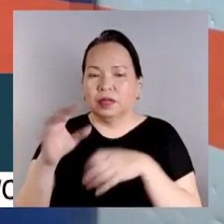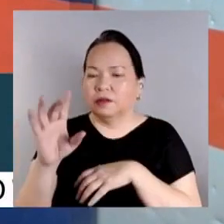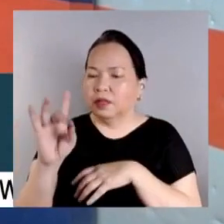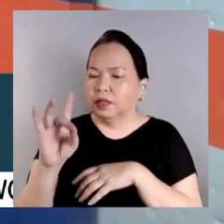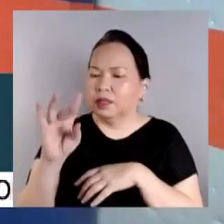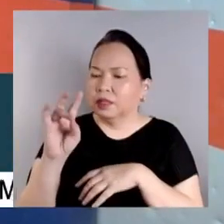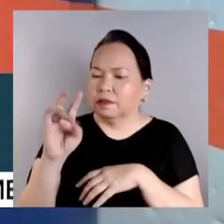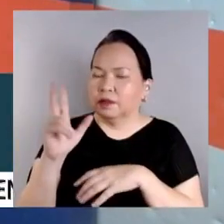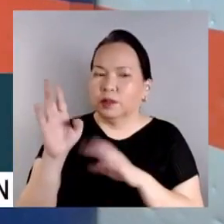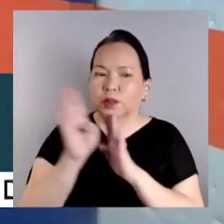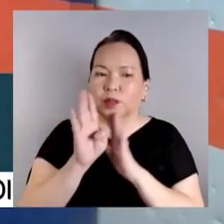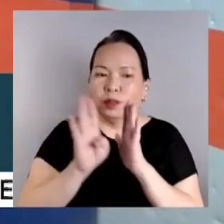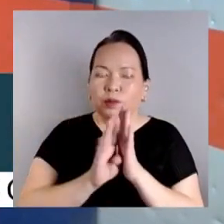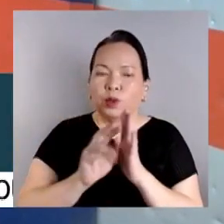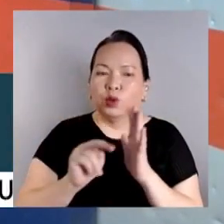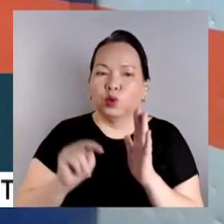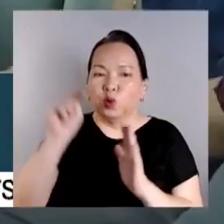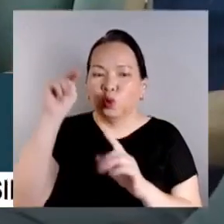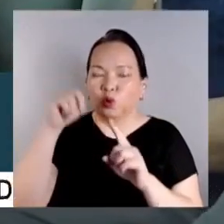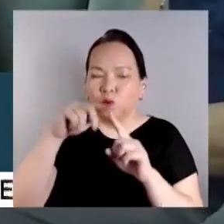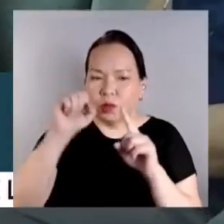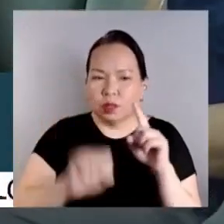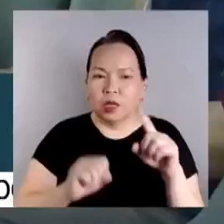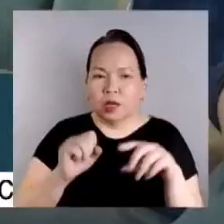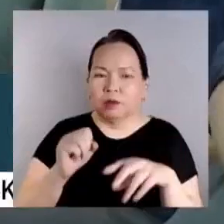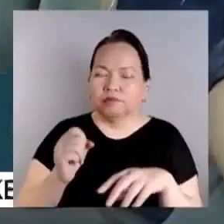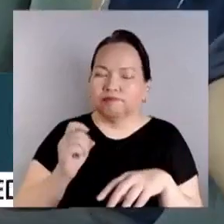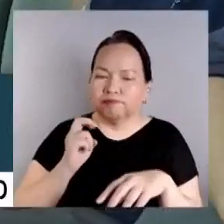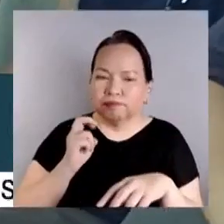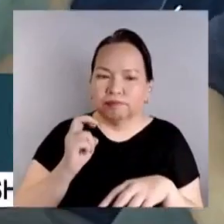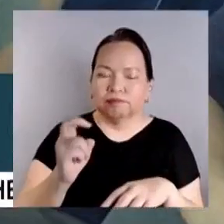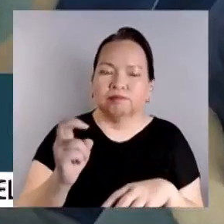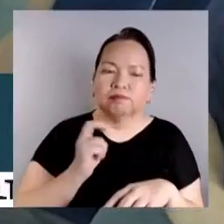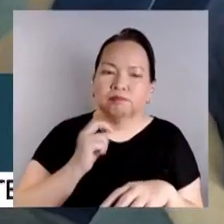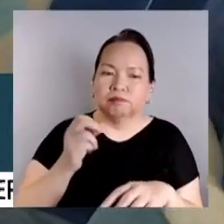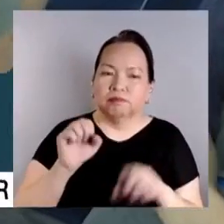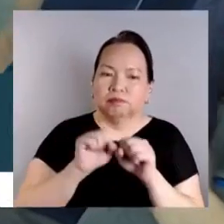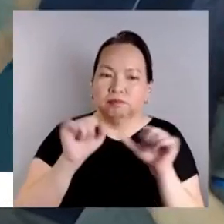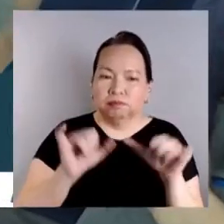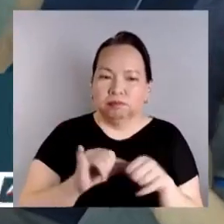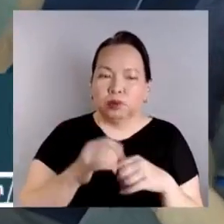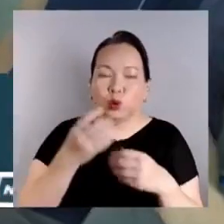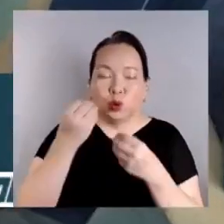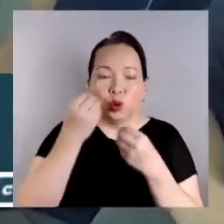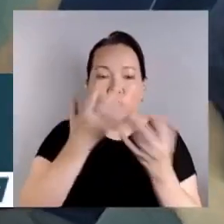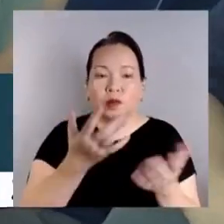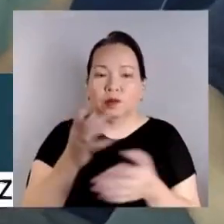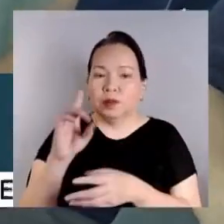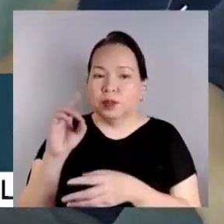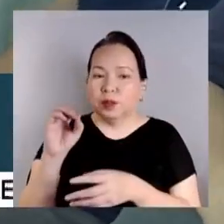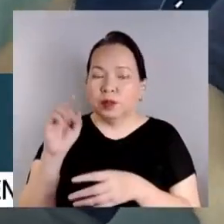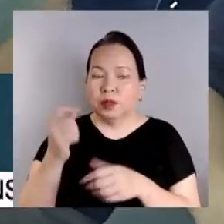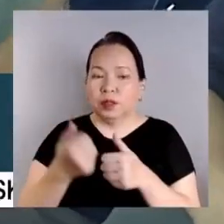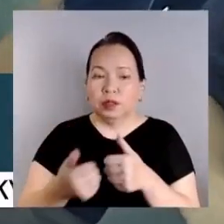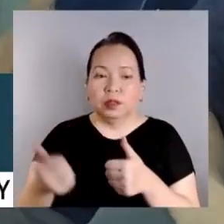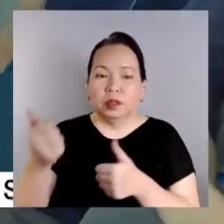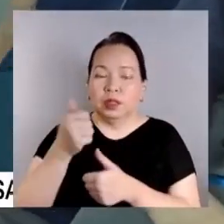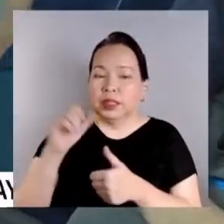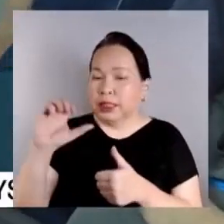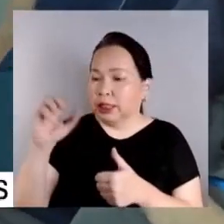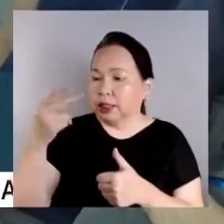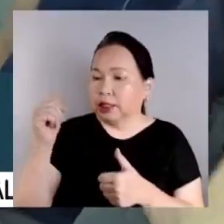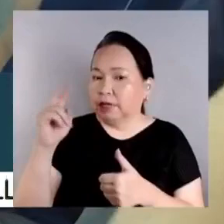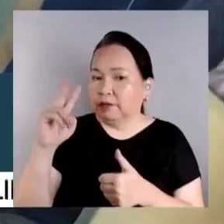peso north-south commuter railway system. That announcement was made by Transportation Undersecretary for Rails, Cesar Chavez, early this